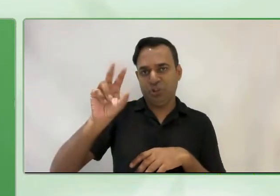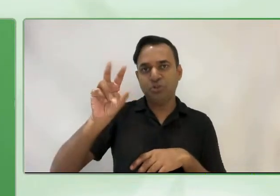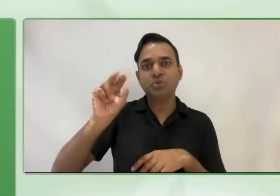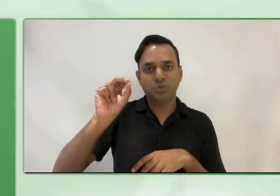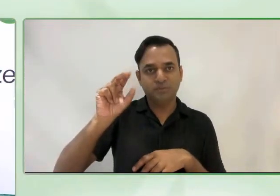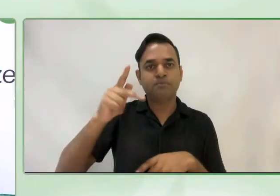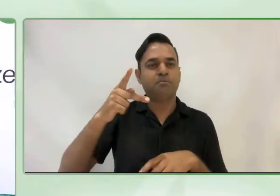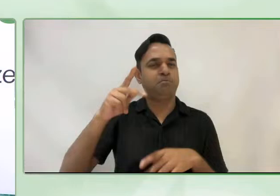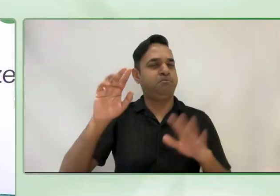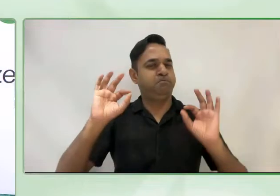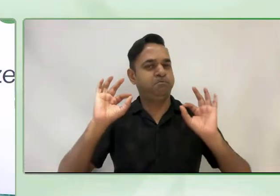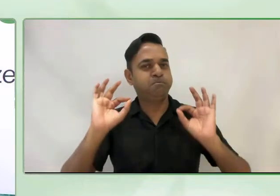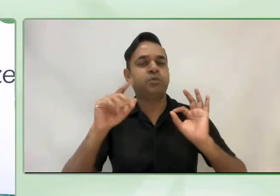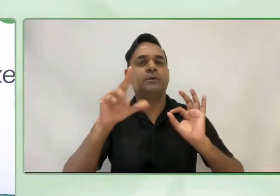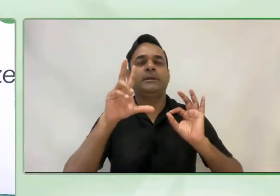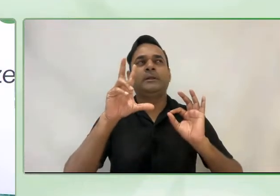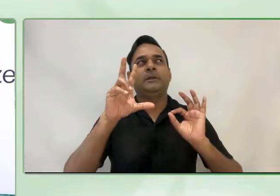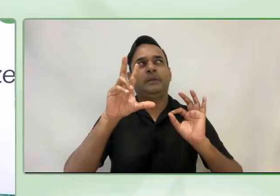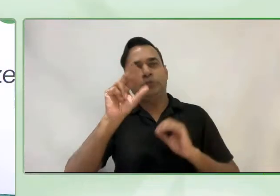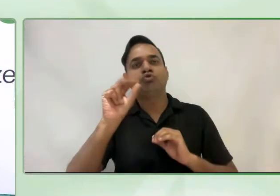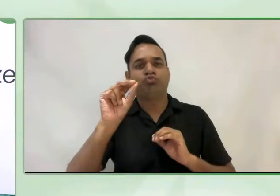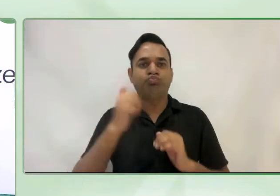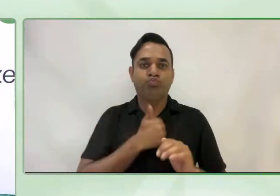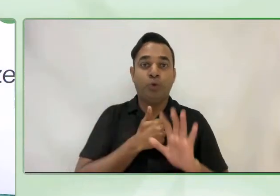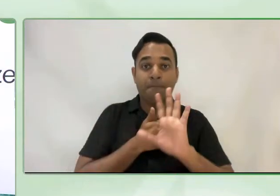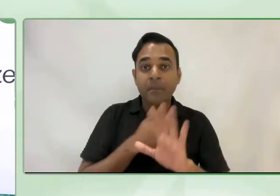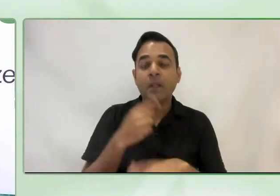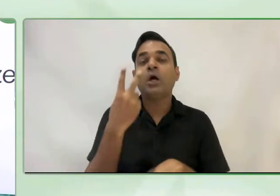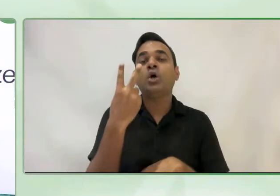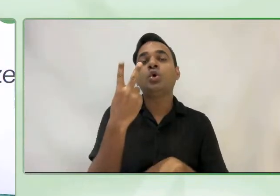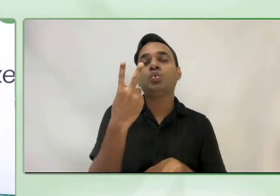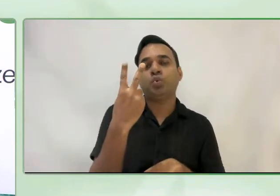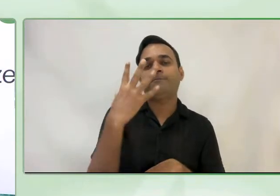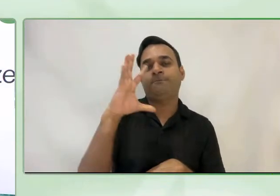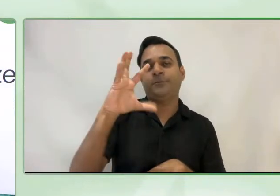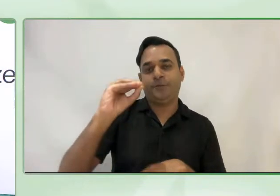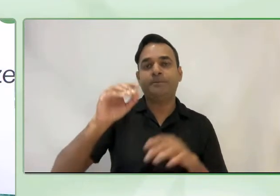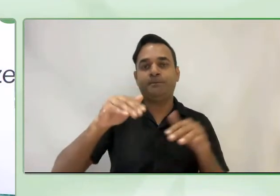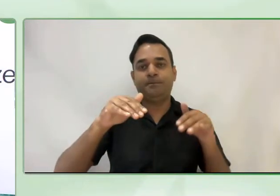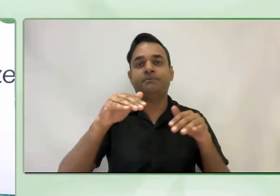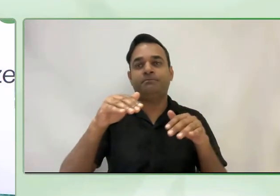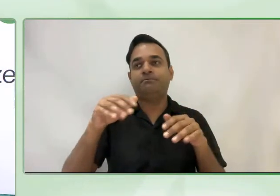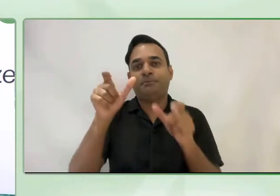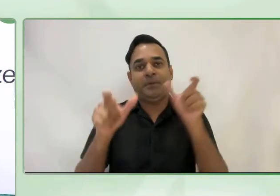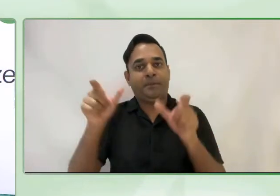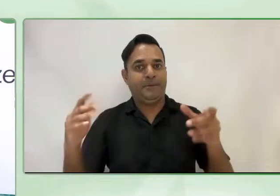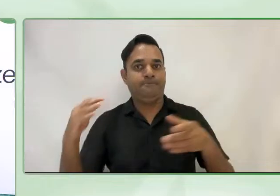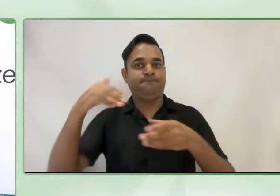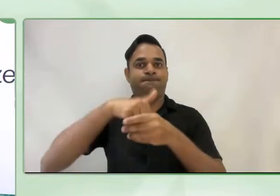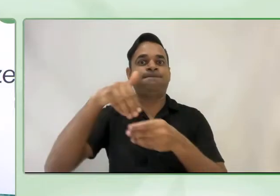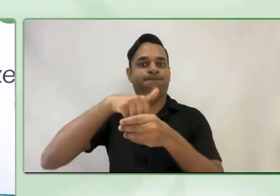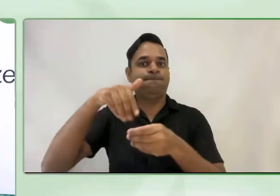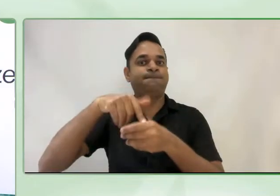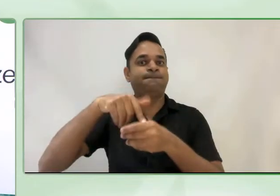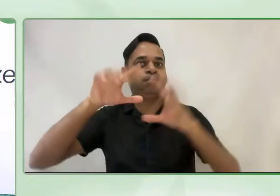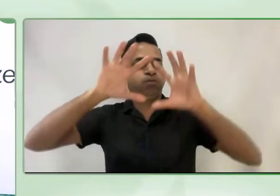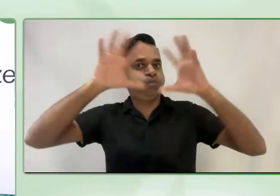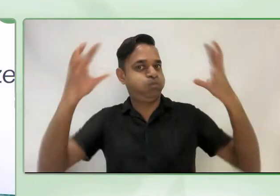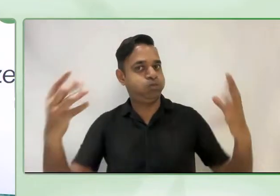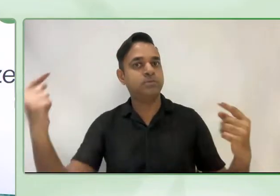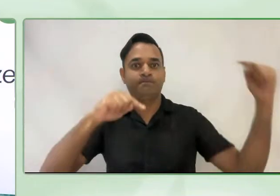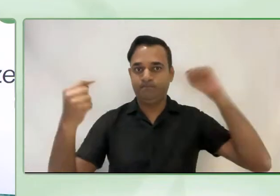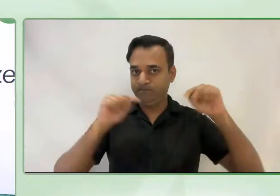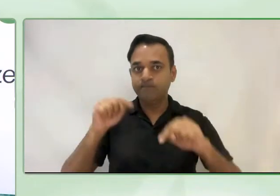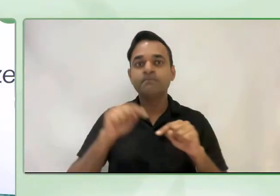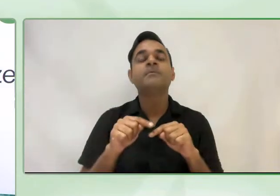many again? Like 30 participants for the Zero Project conference,